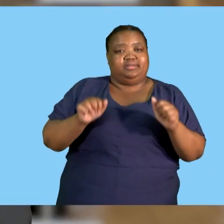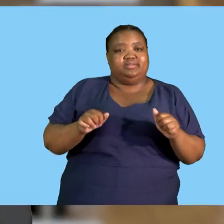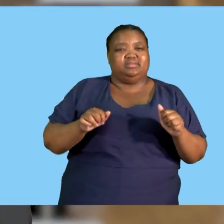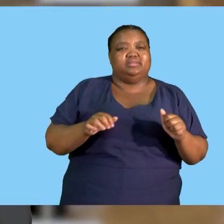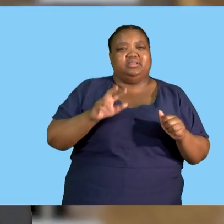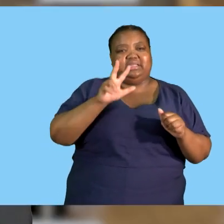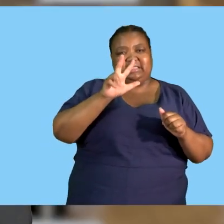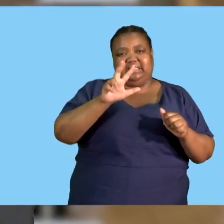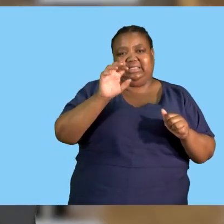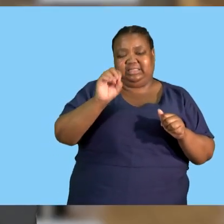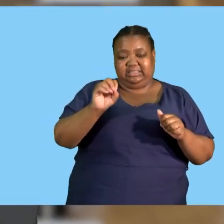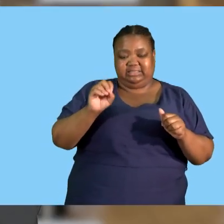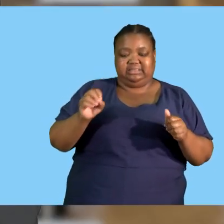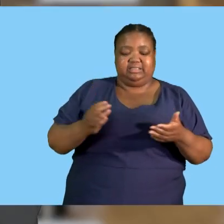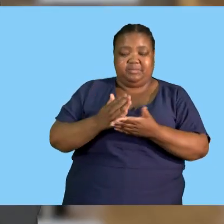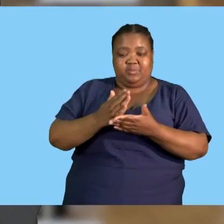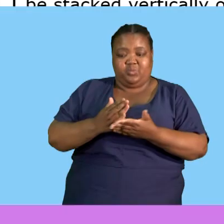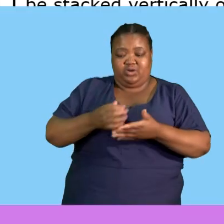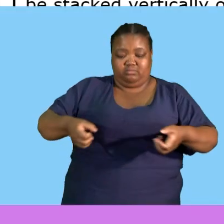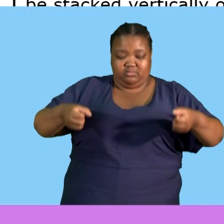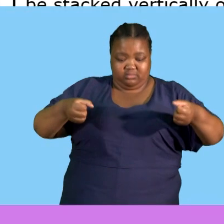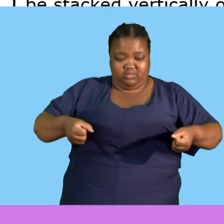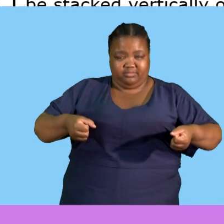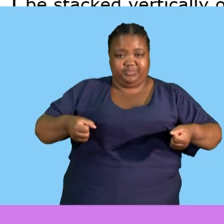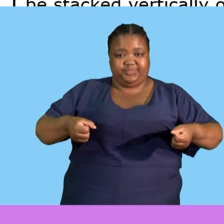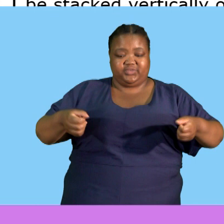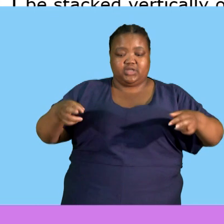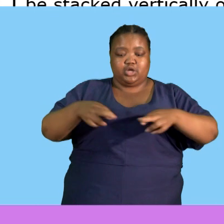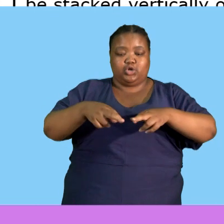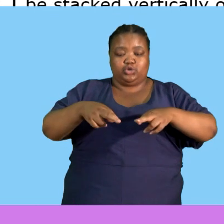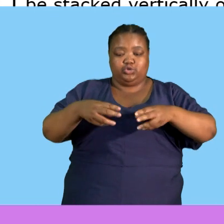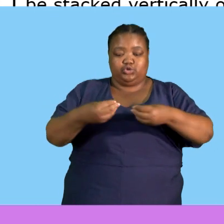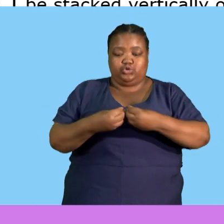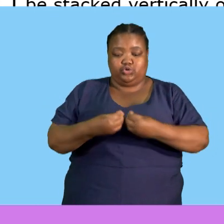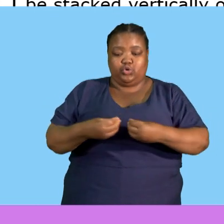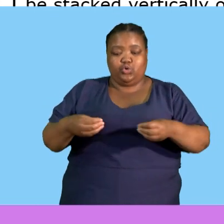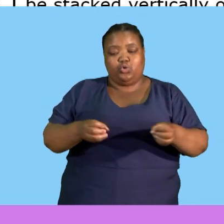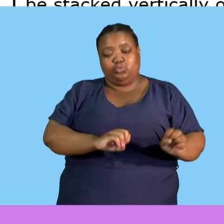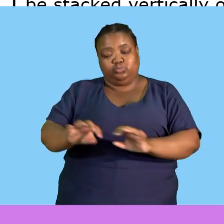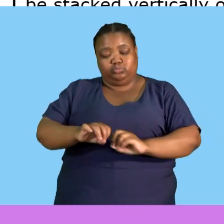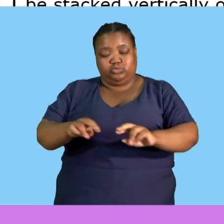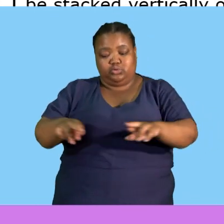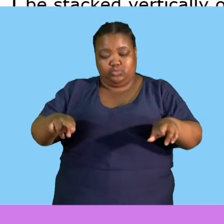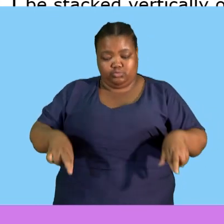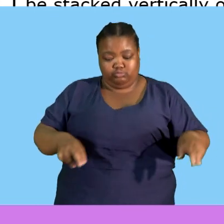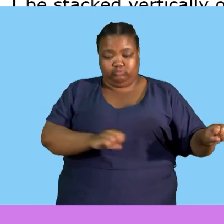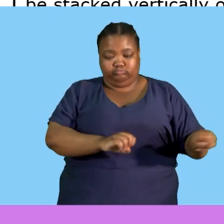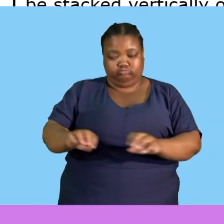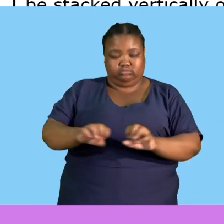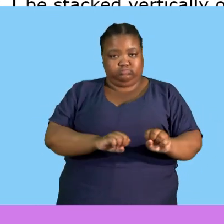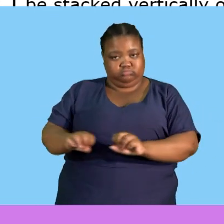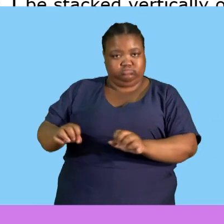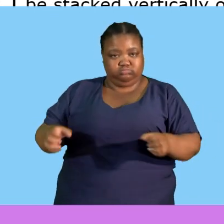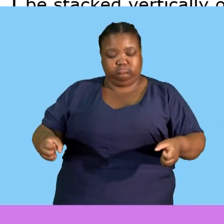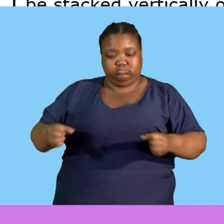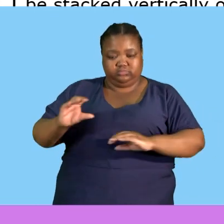the statement made by the manager? The manager stated that all 80 crates can be packed in the storeroom. So therefore, guys,